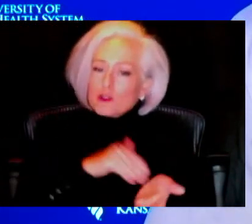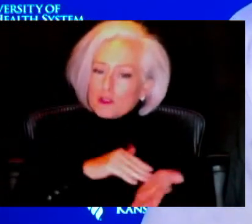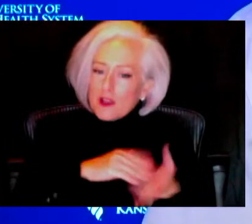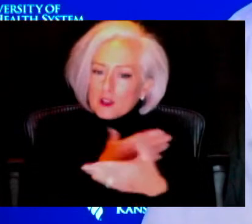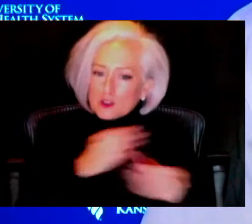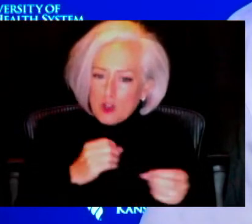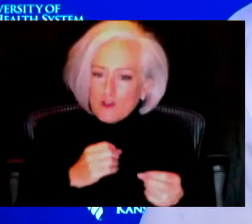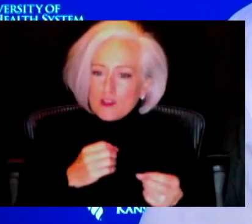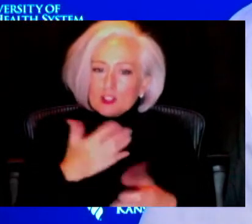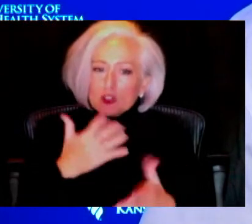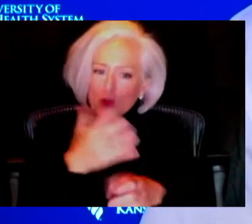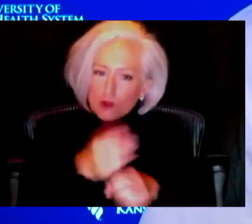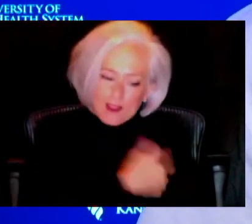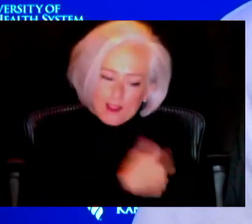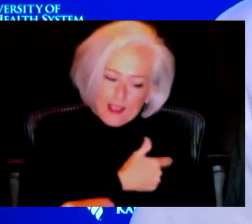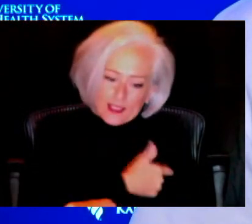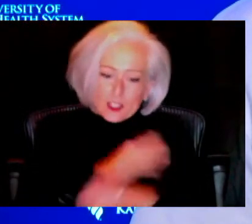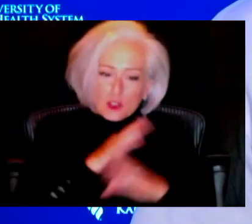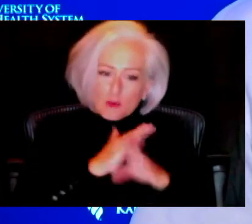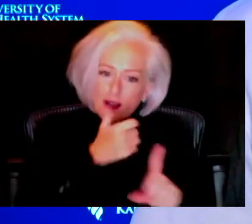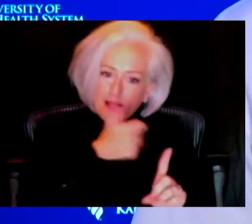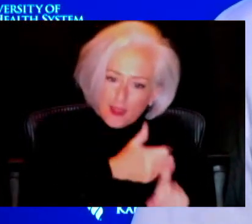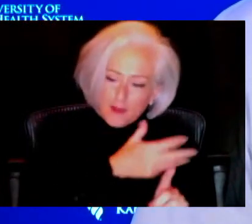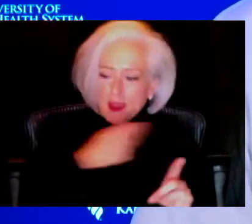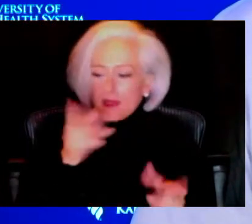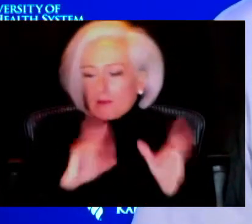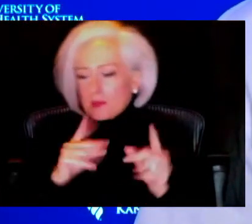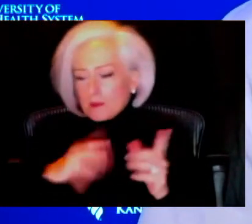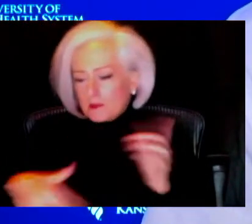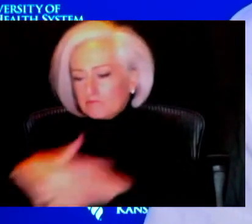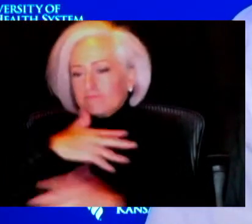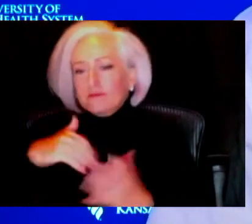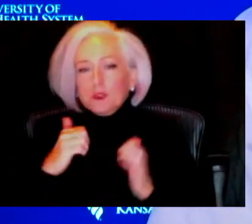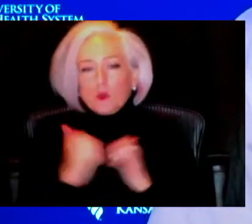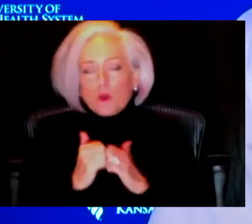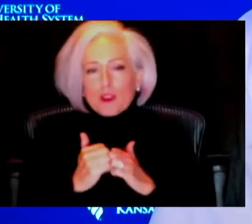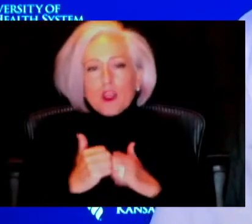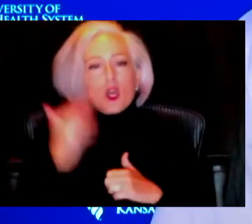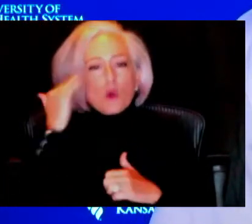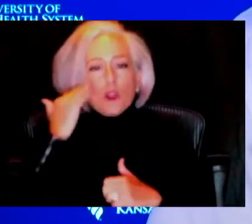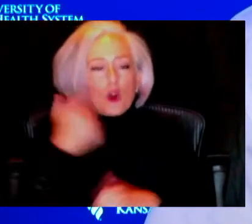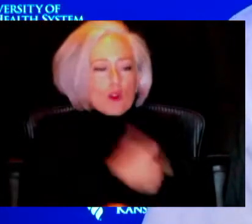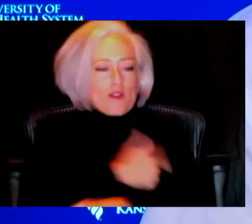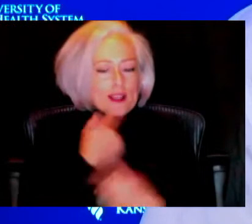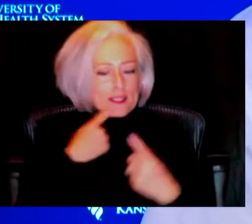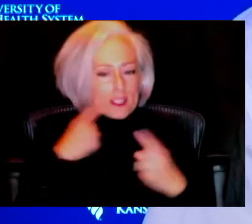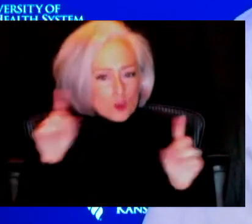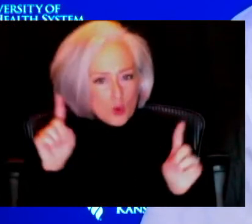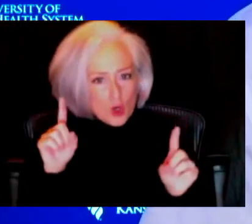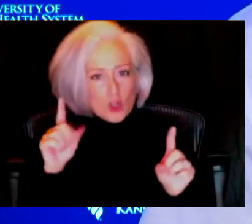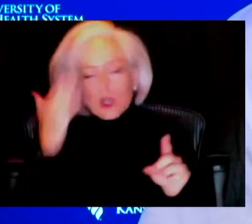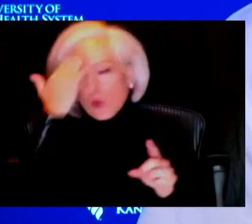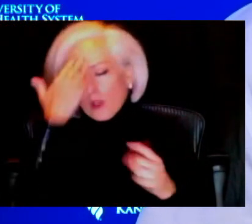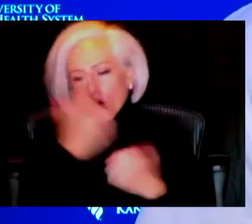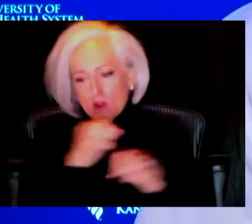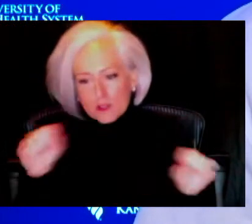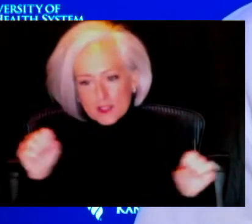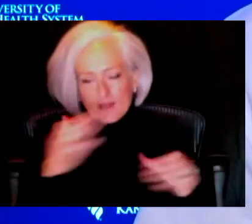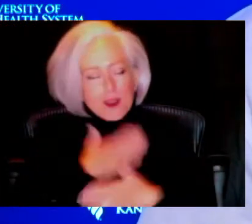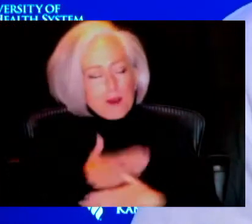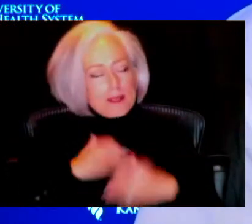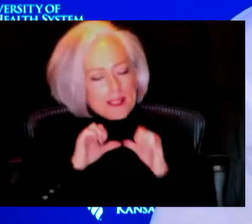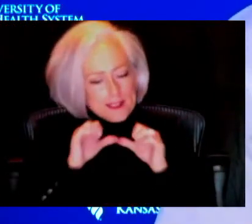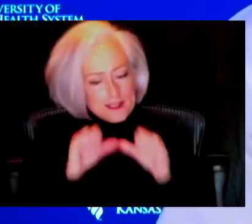and protect the people around them as well. And so we know that they work, we know that they're safe. Please continue to get your